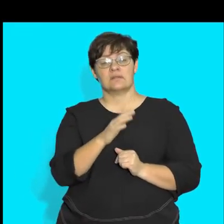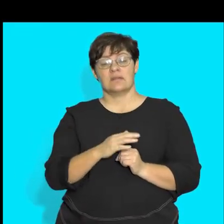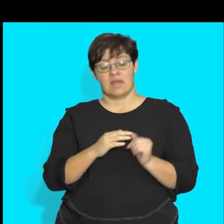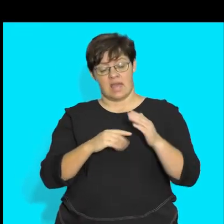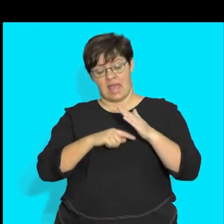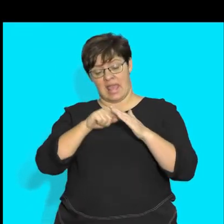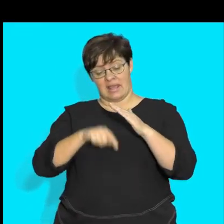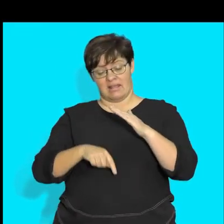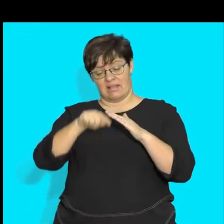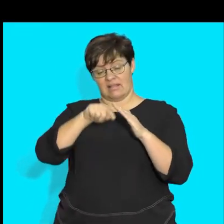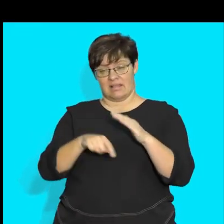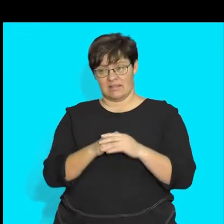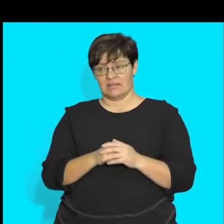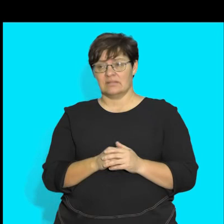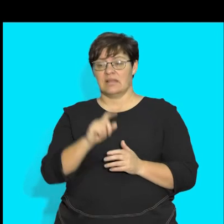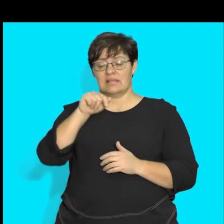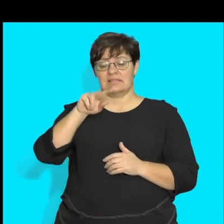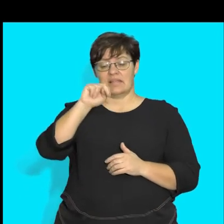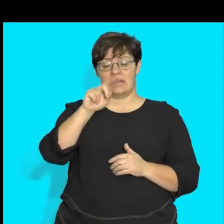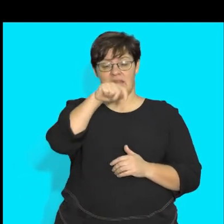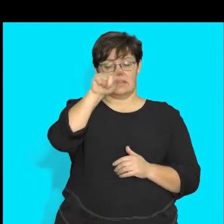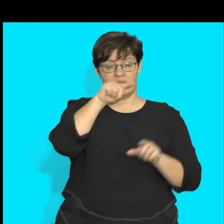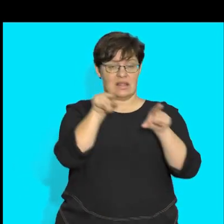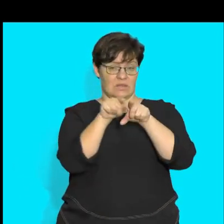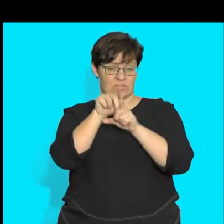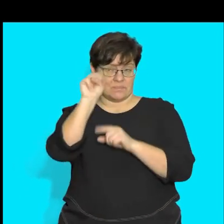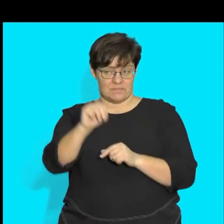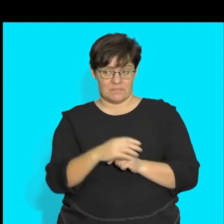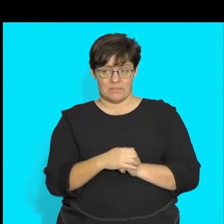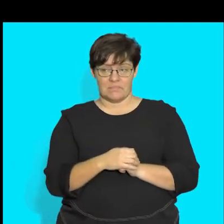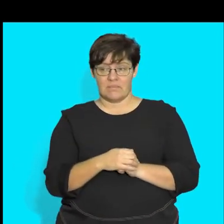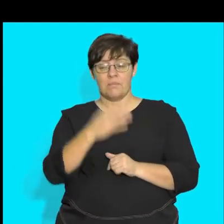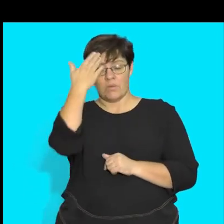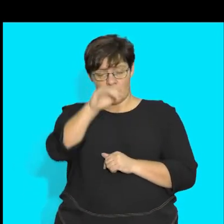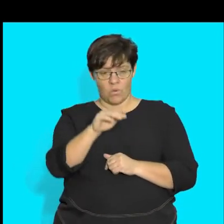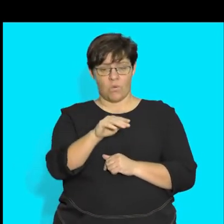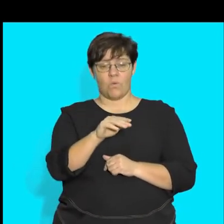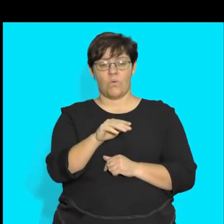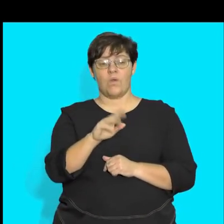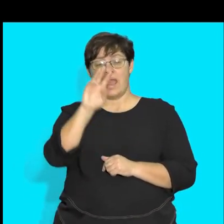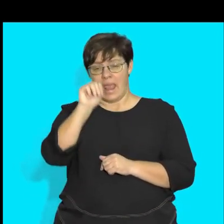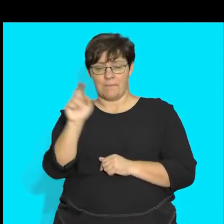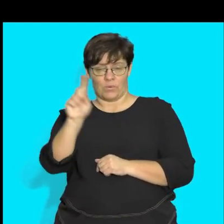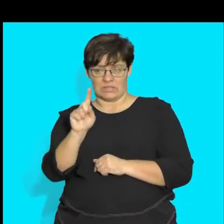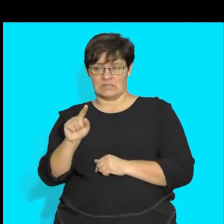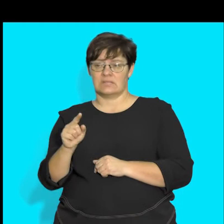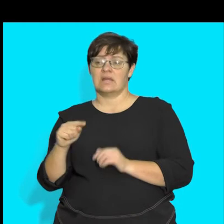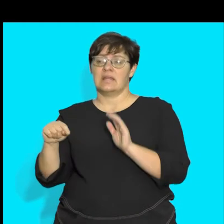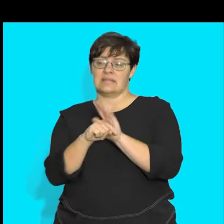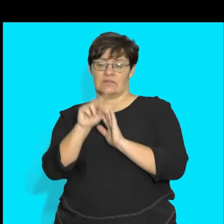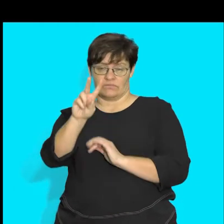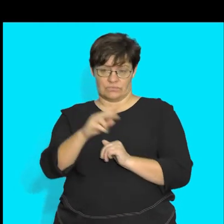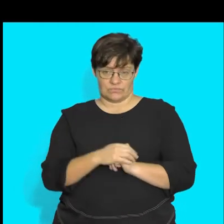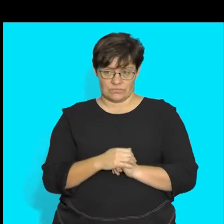going to start with the formula, tan theta is equal to m. All right, I know what the gradient is. Like in the previous question, the gradient is negative